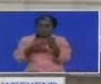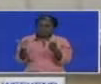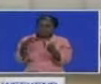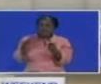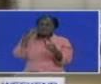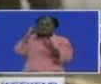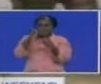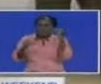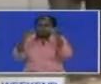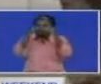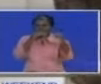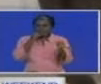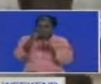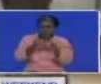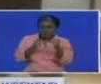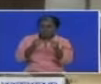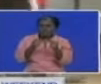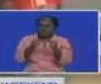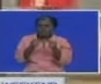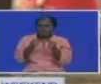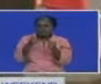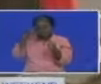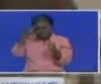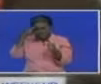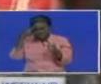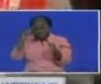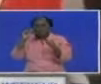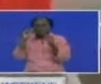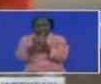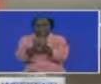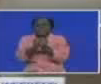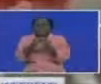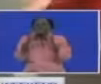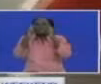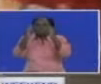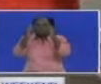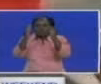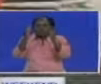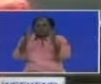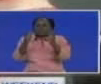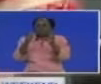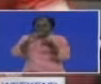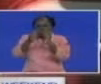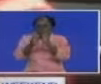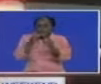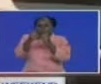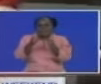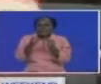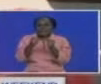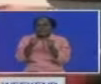the boxing league on their way to retain the title with 112 points to become the undisputed Kenyan boxing legends.